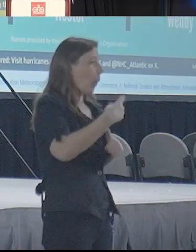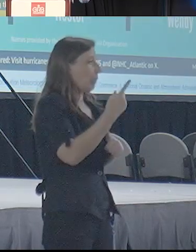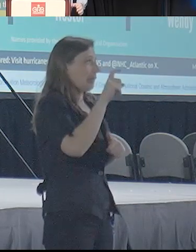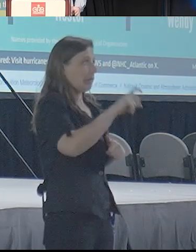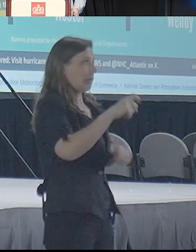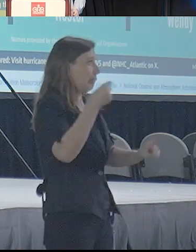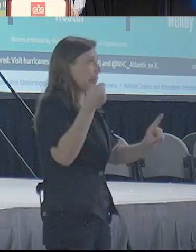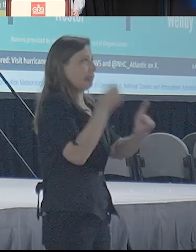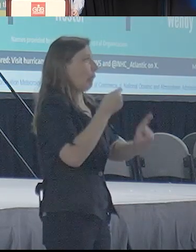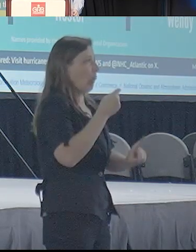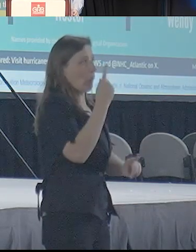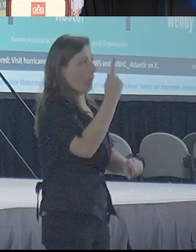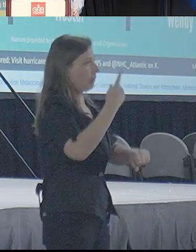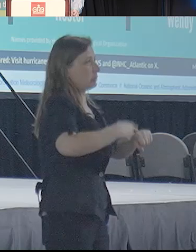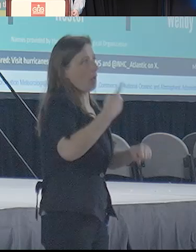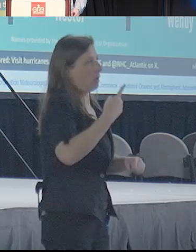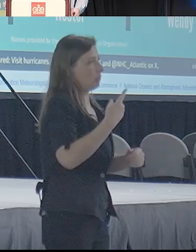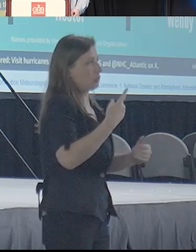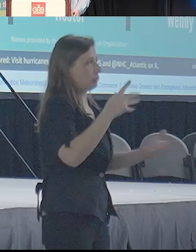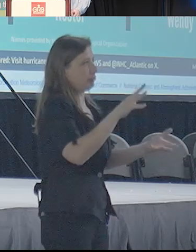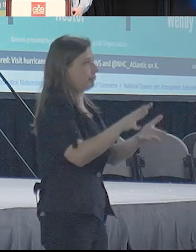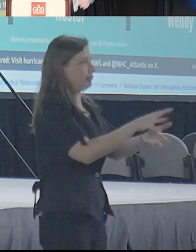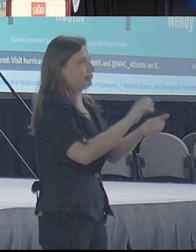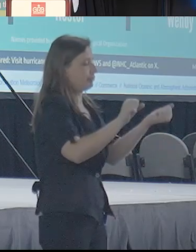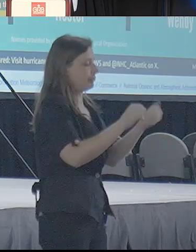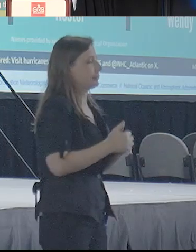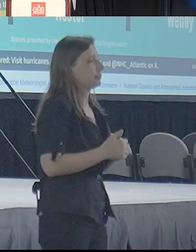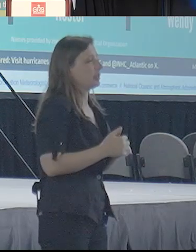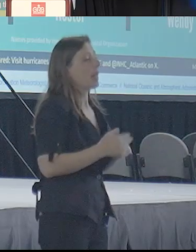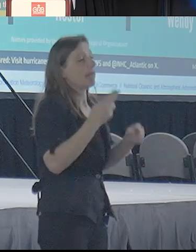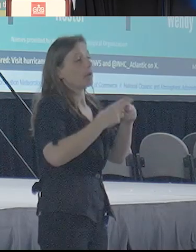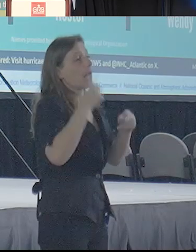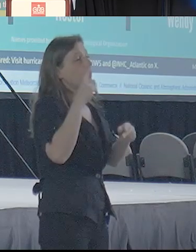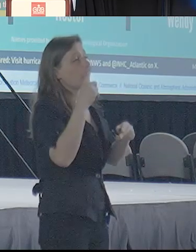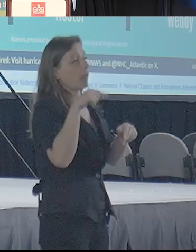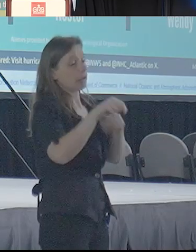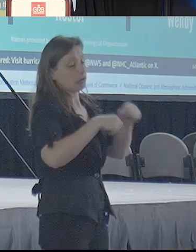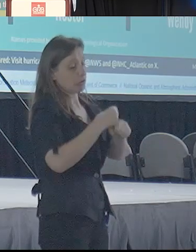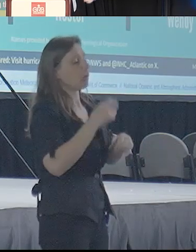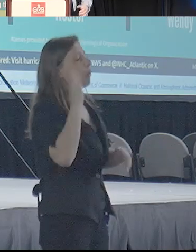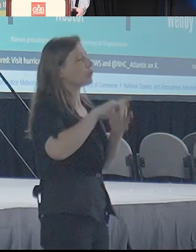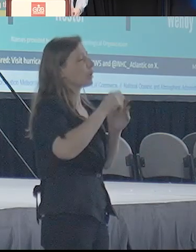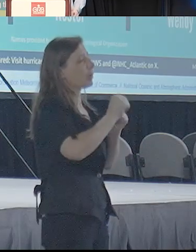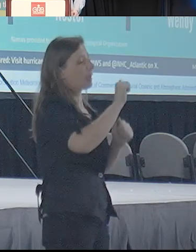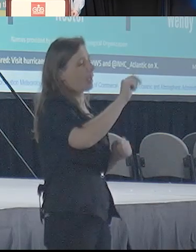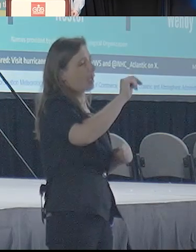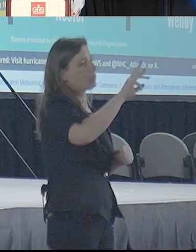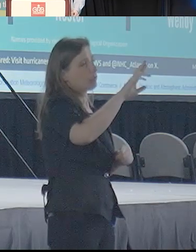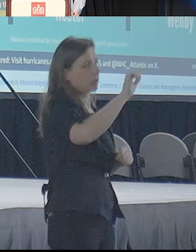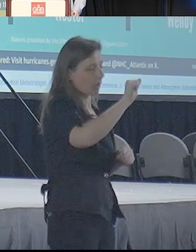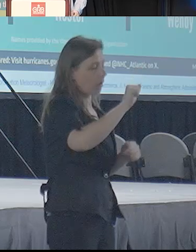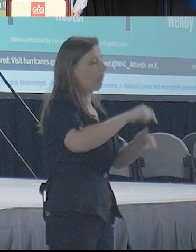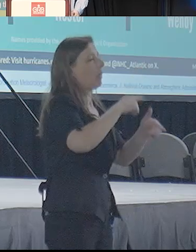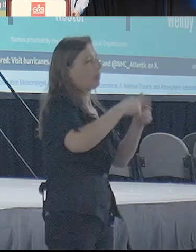what do our names look like for 2025? Well, we're going to start off with Andrea. Dexter actually replaces Dorian. I was actually at the